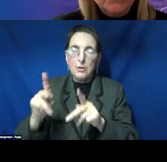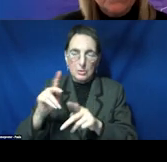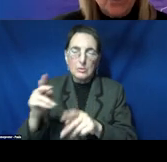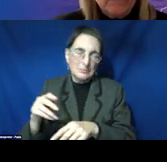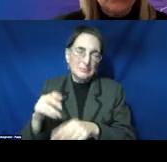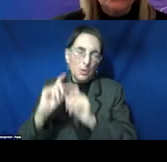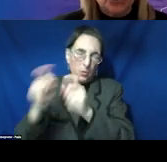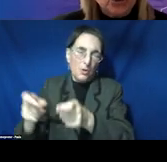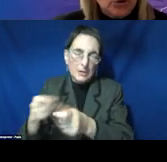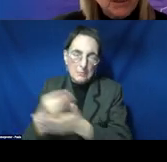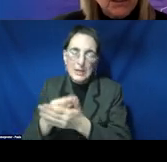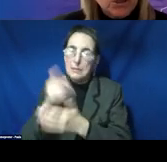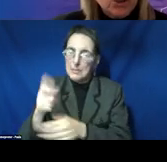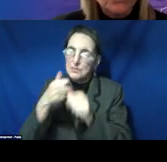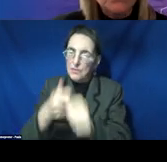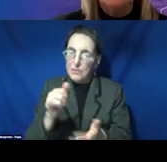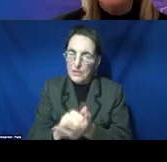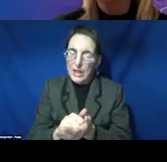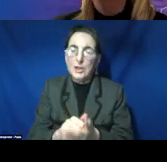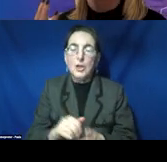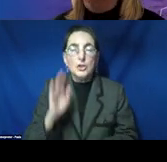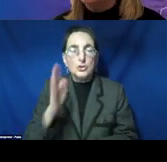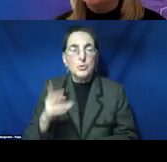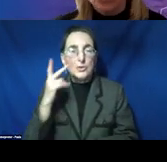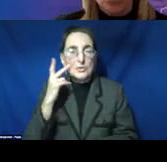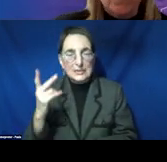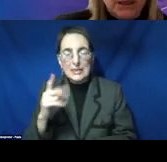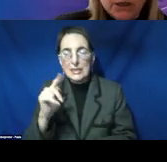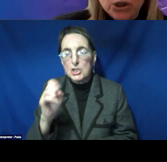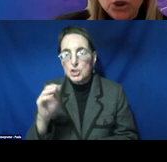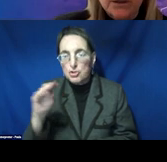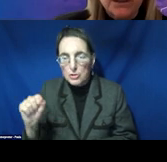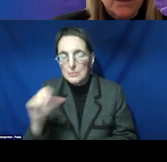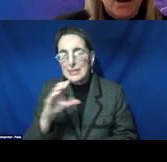you will see coverage in our terms and conditions, such as the research